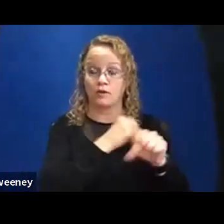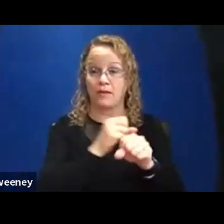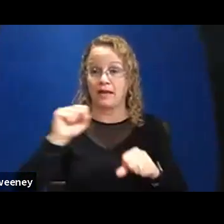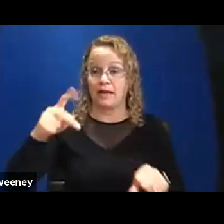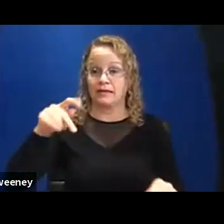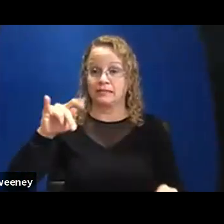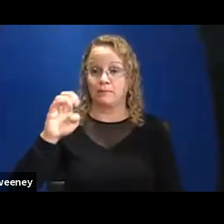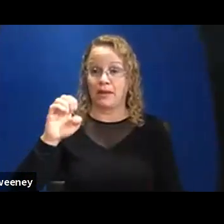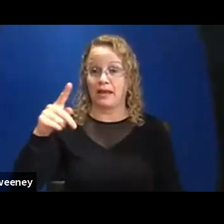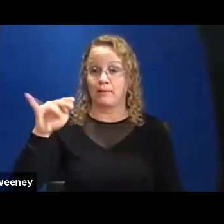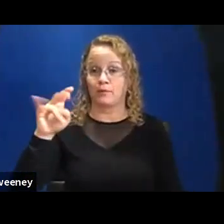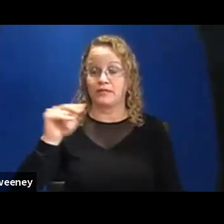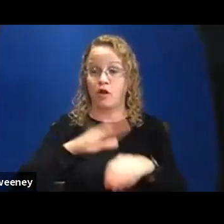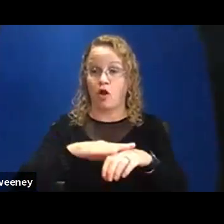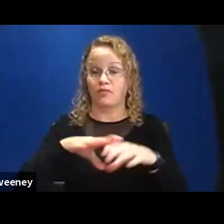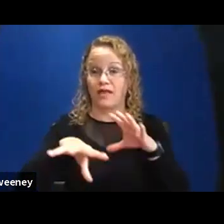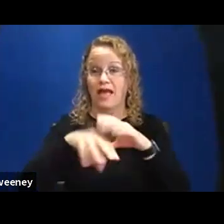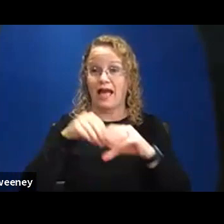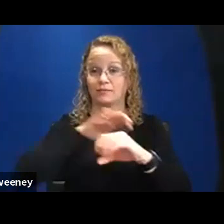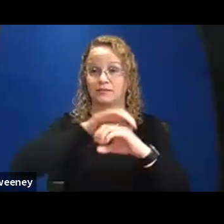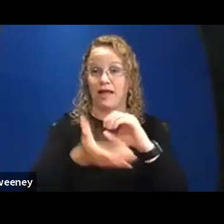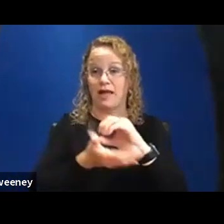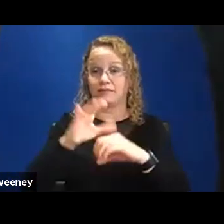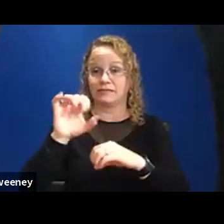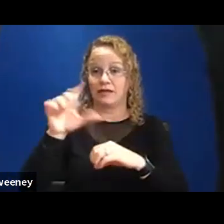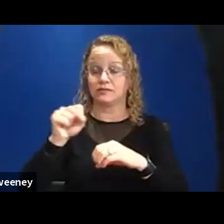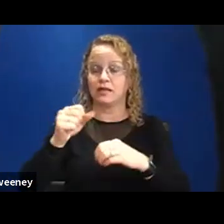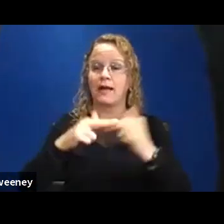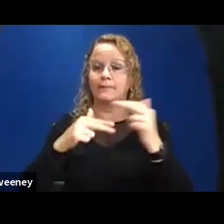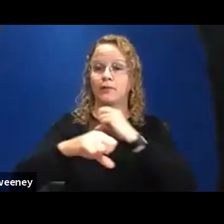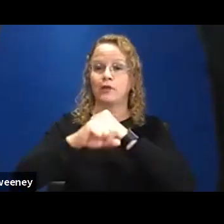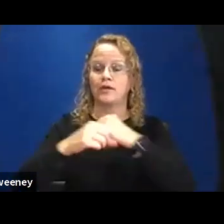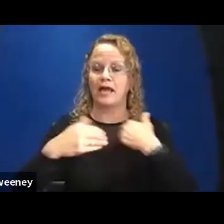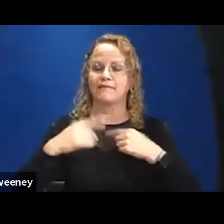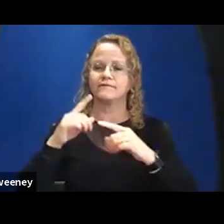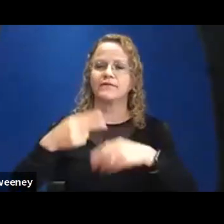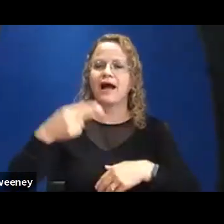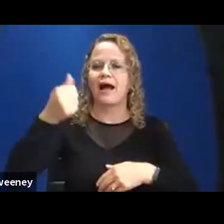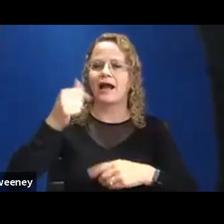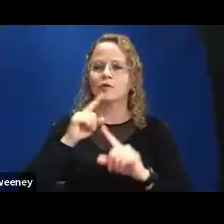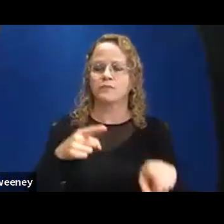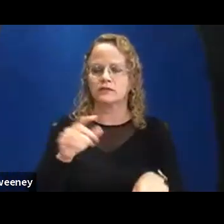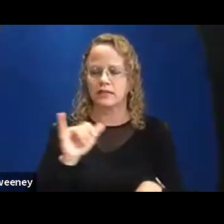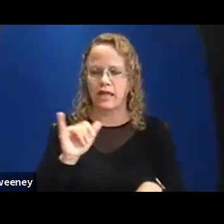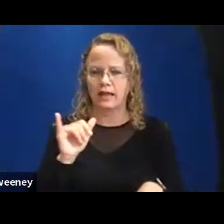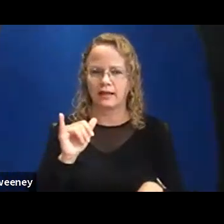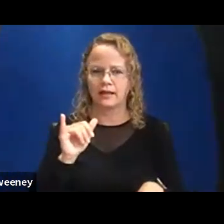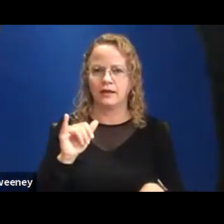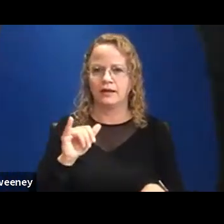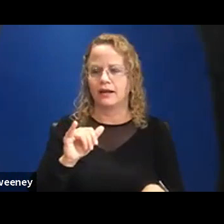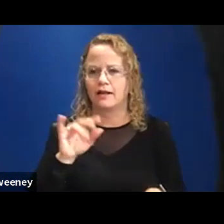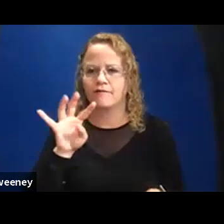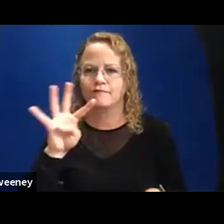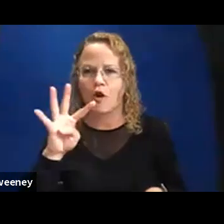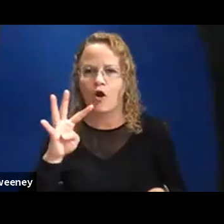on the outside of your cells and building immunity against it, you've got a higher response. It's like coming to a 4-alarm